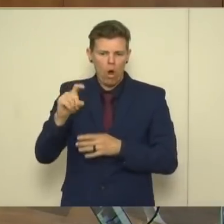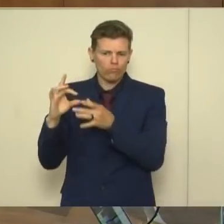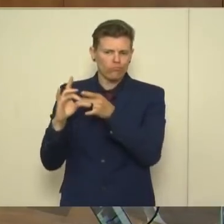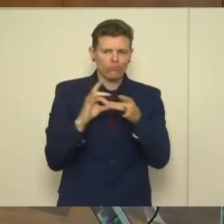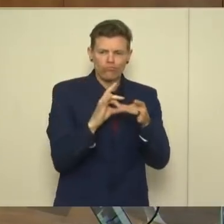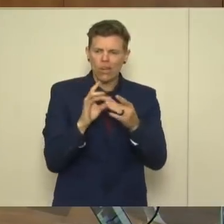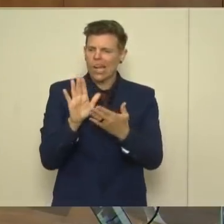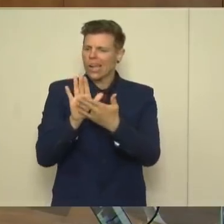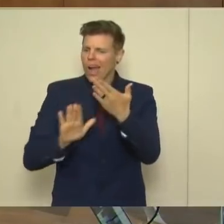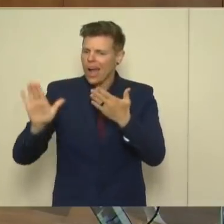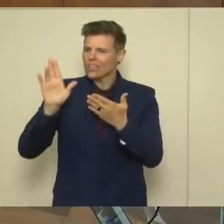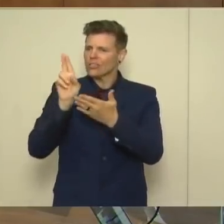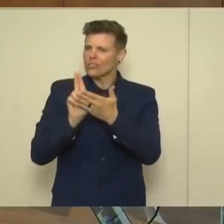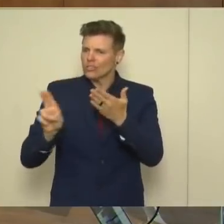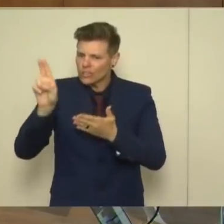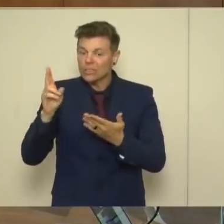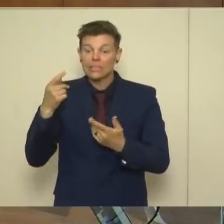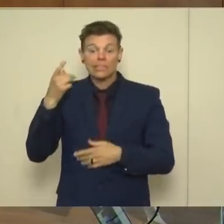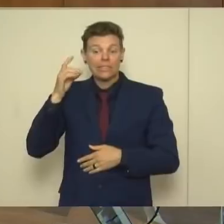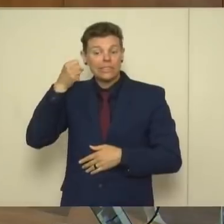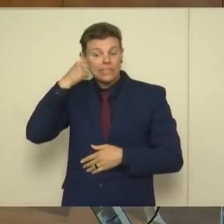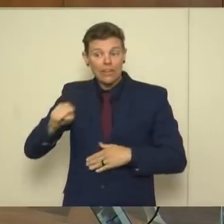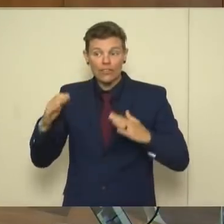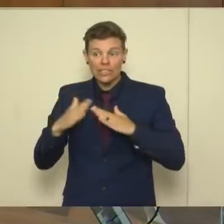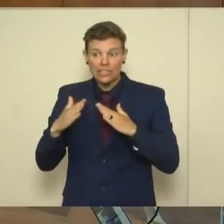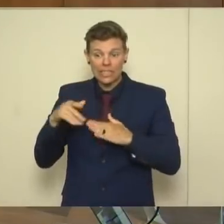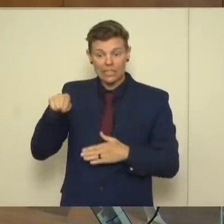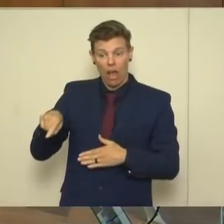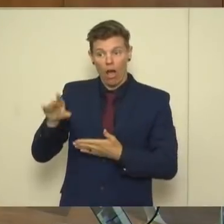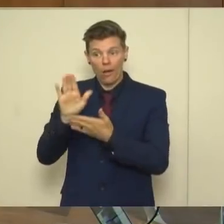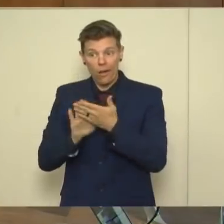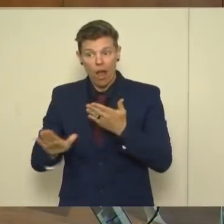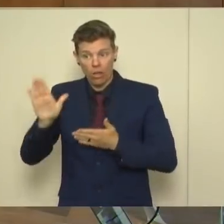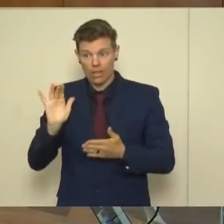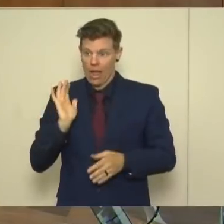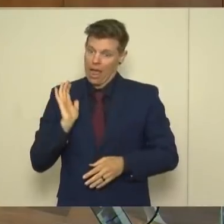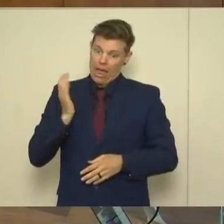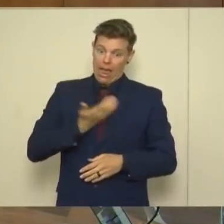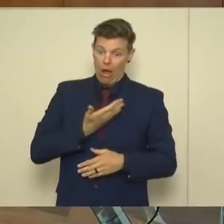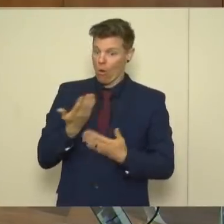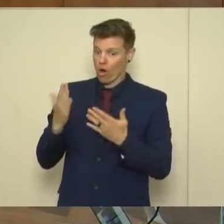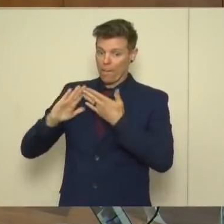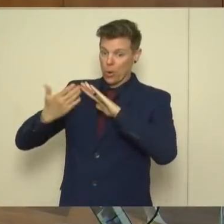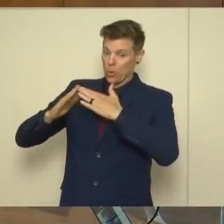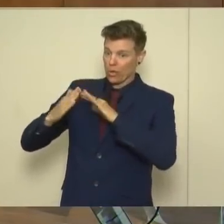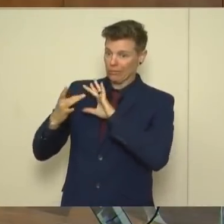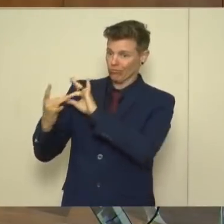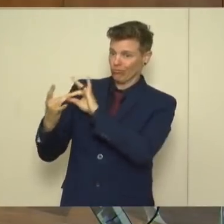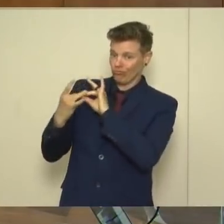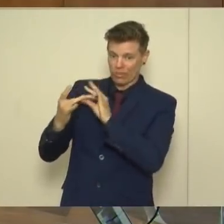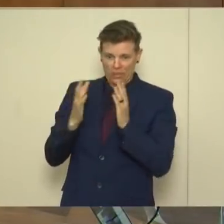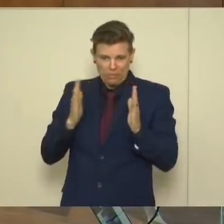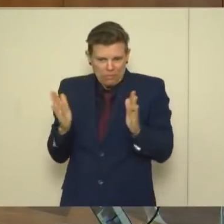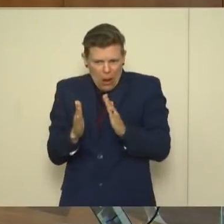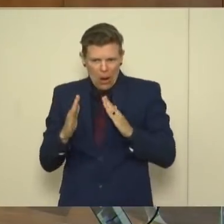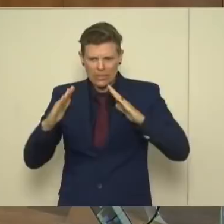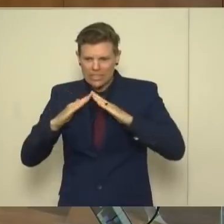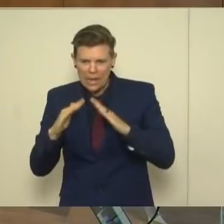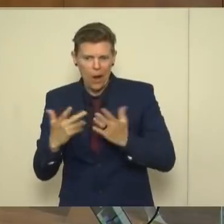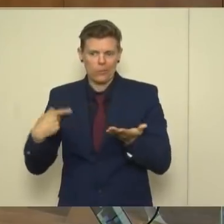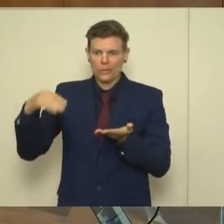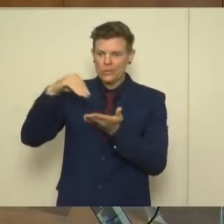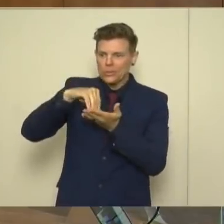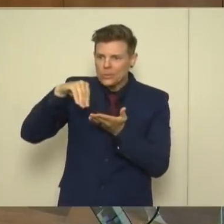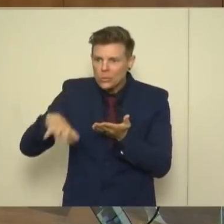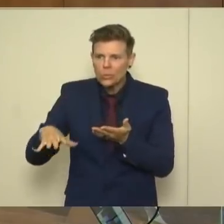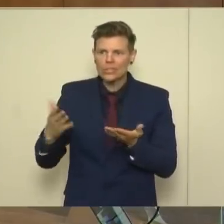City, the higher education is a big part of our community. A lot of the students that are at Western New